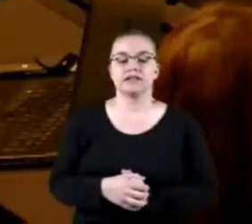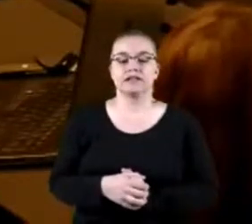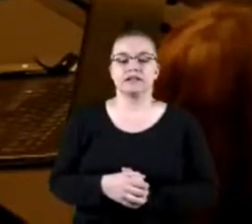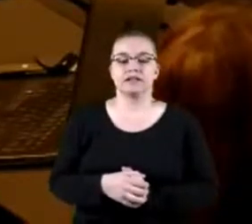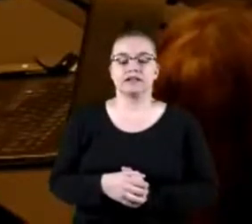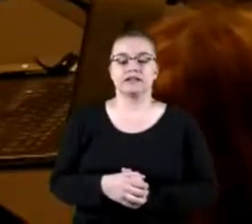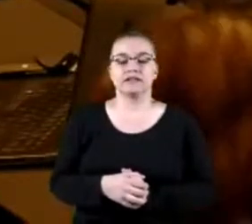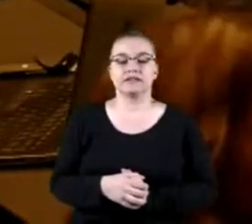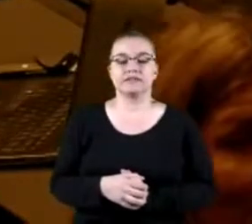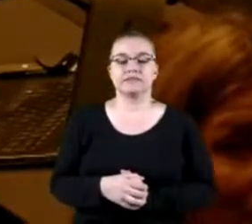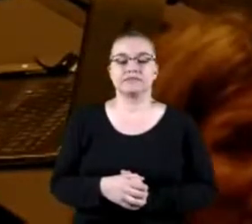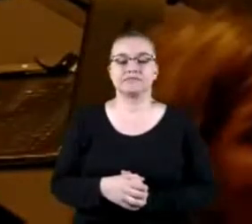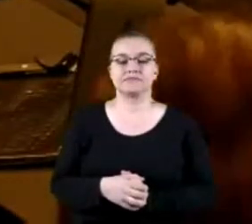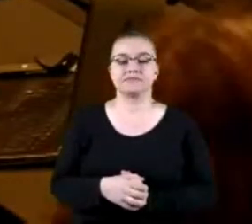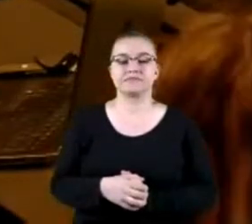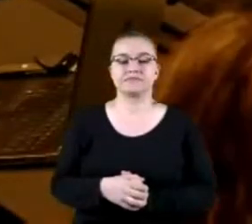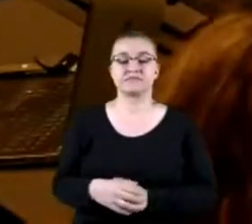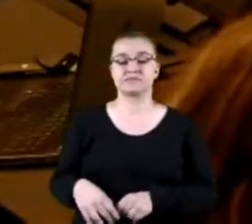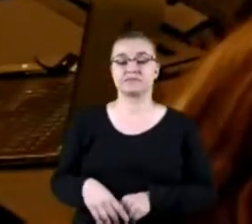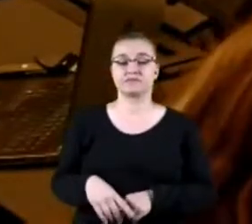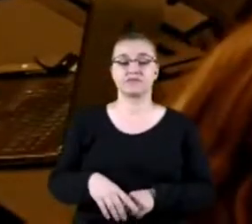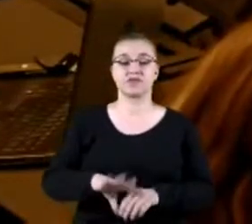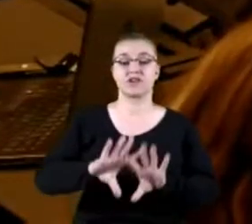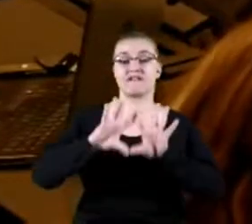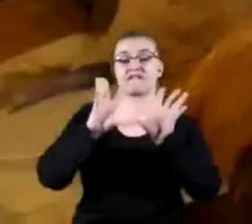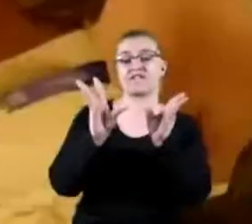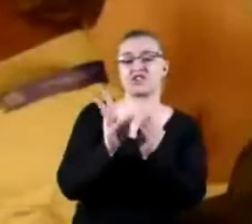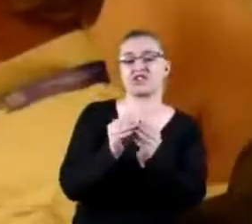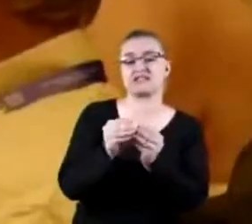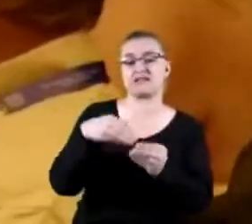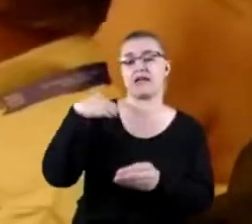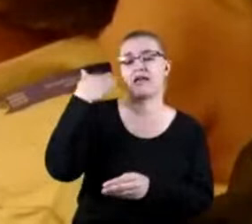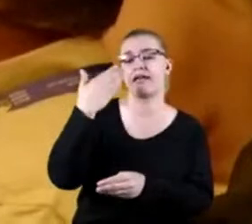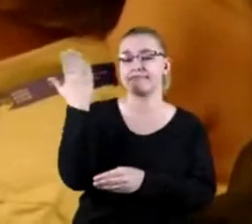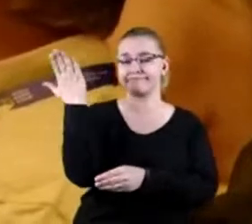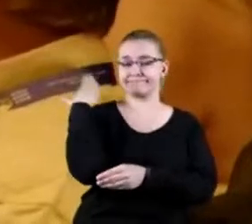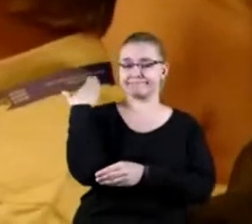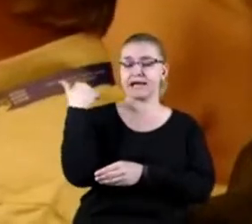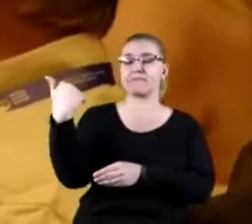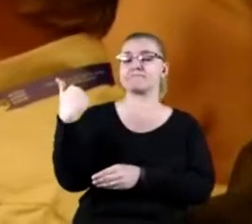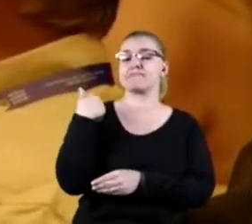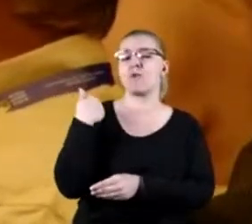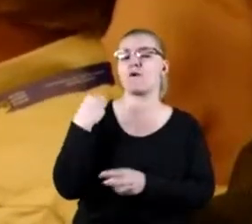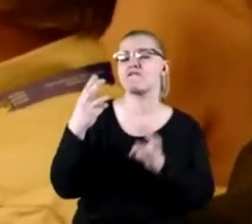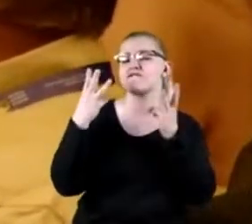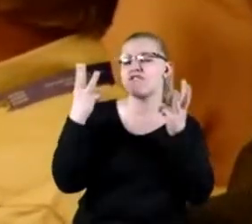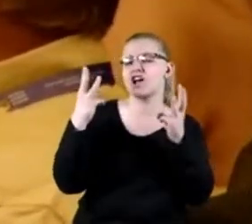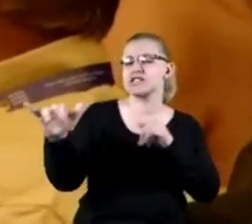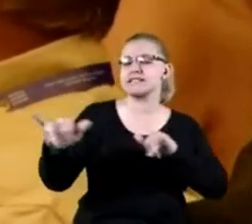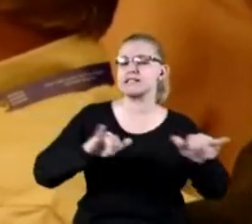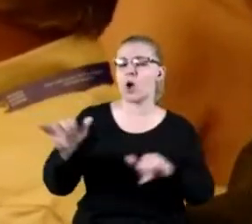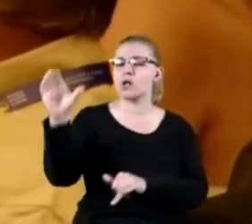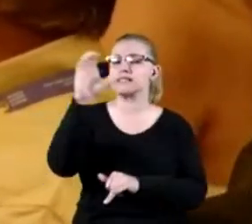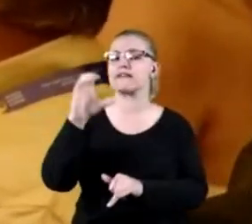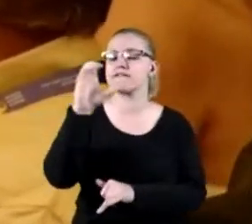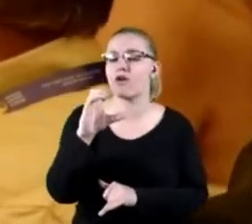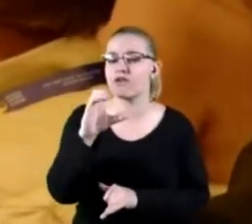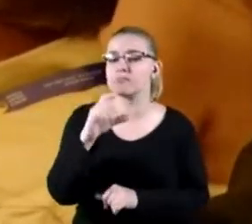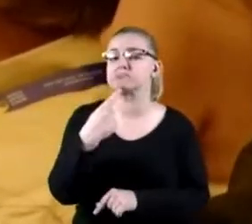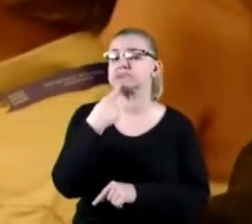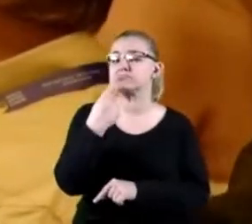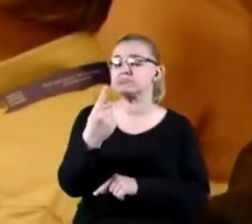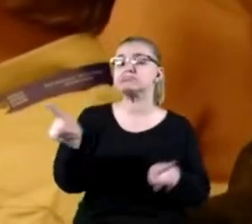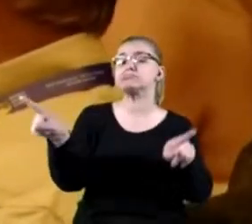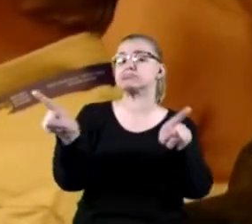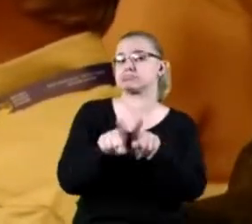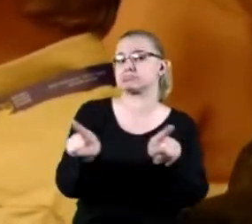sessions, almost all the speakers spoke about the importance of digital governance. They also highlighted the significance of